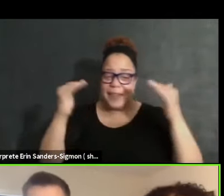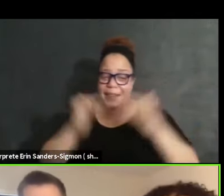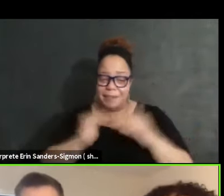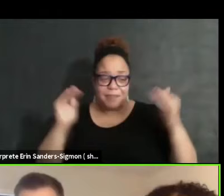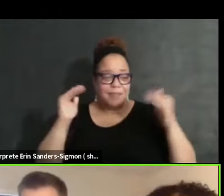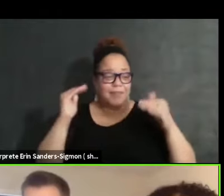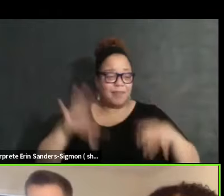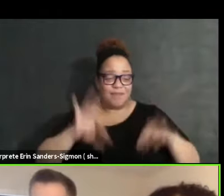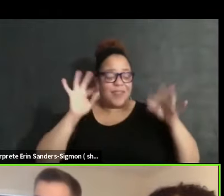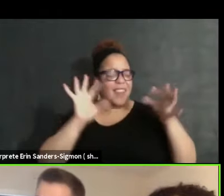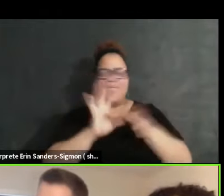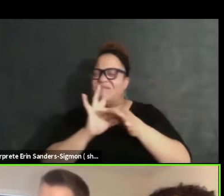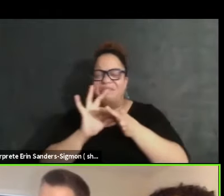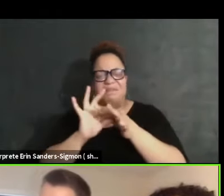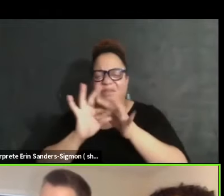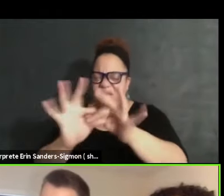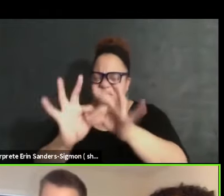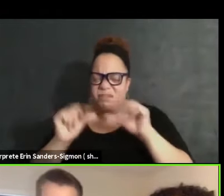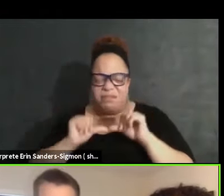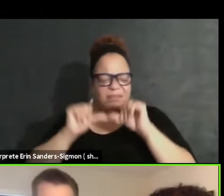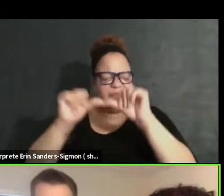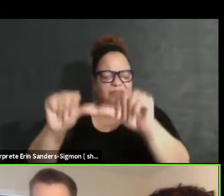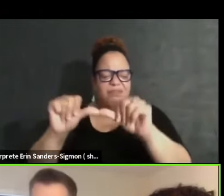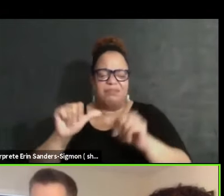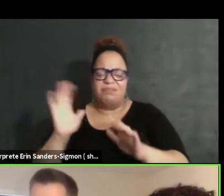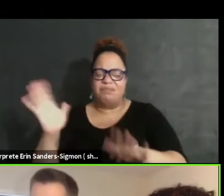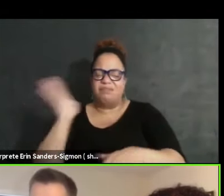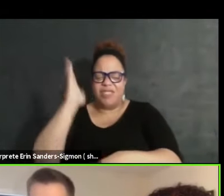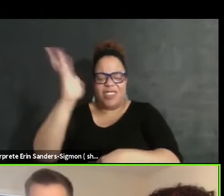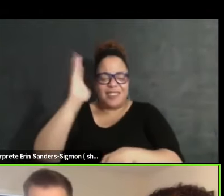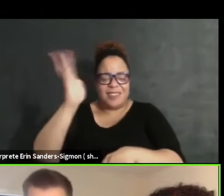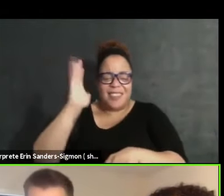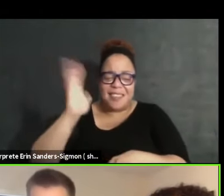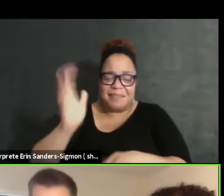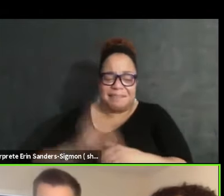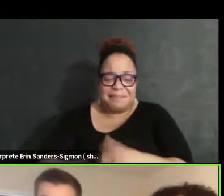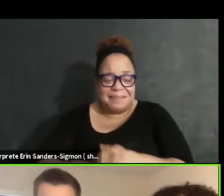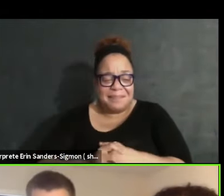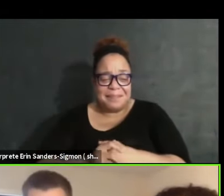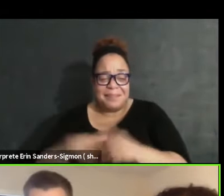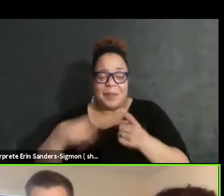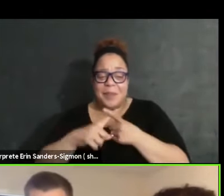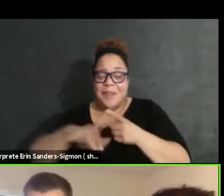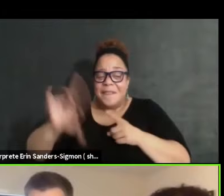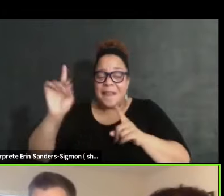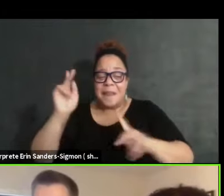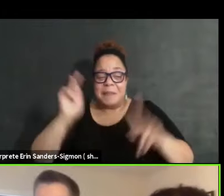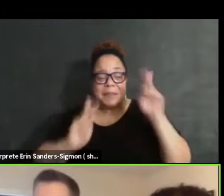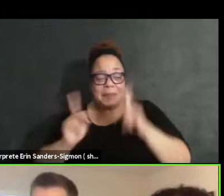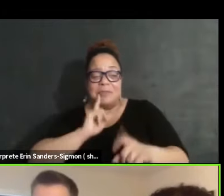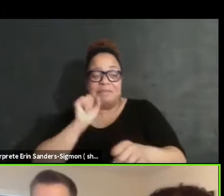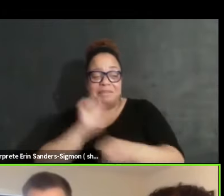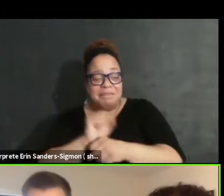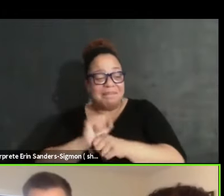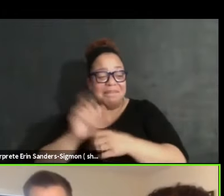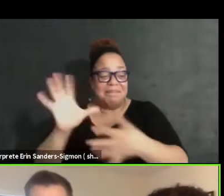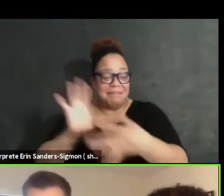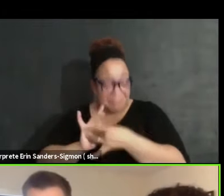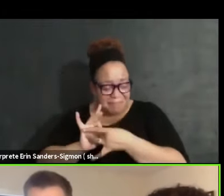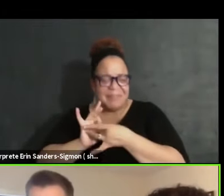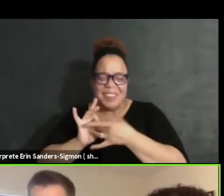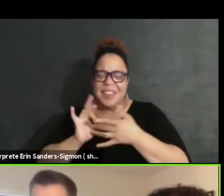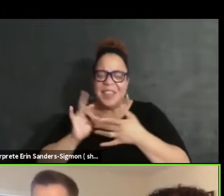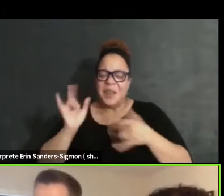watching everyone perform, the people that really speak to a truth in you, make sure that you're connecting with those people and that you're holding on to them